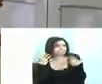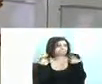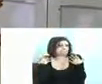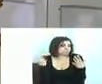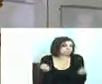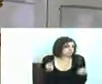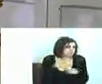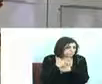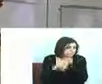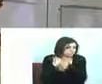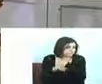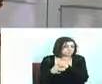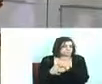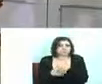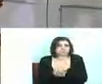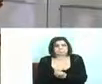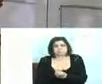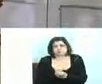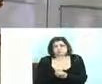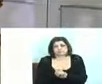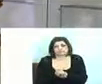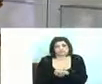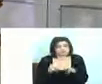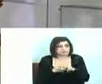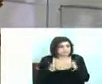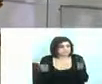to us as we sit here today.